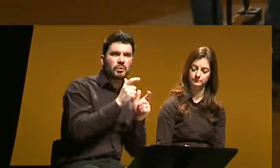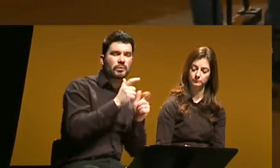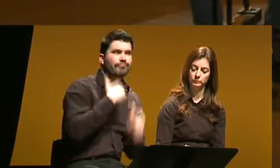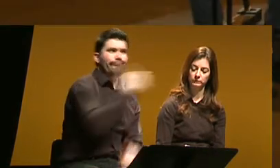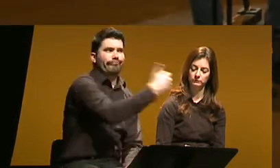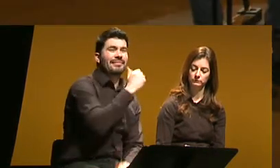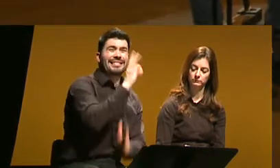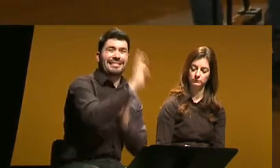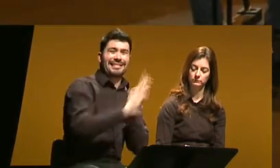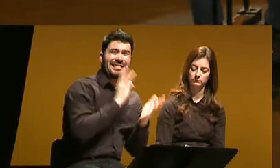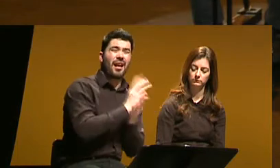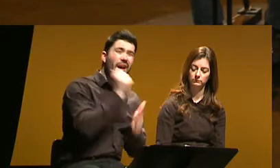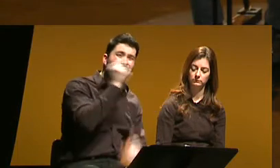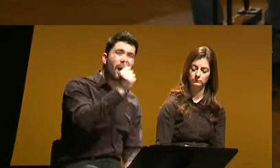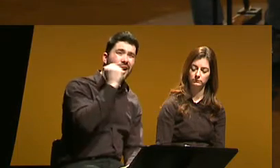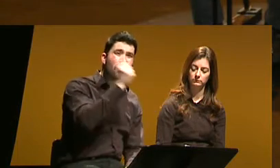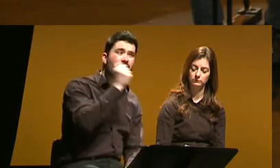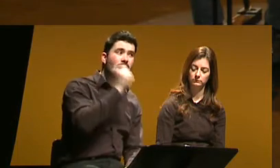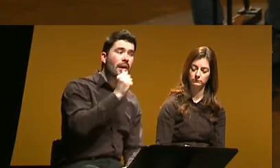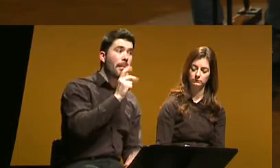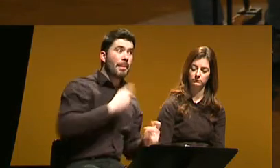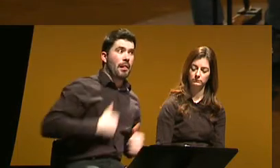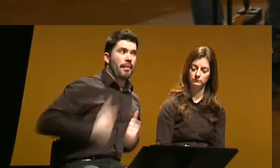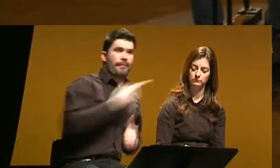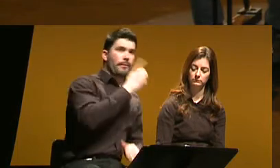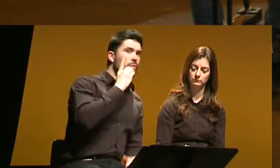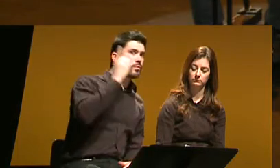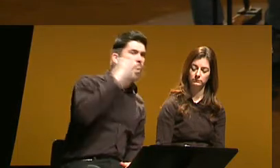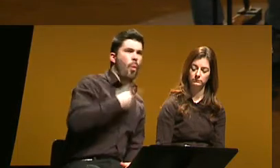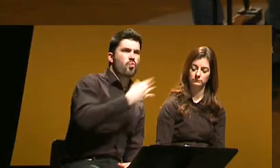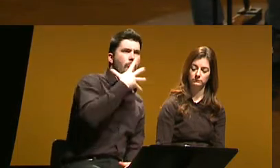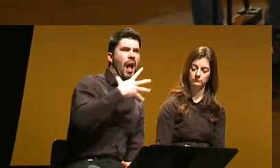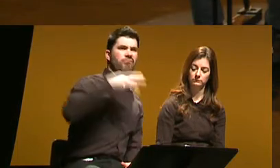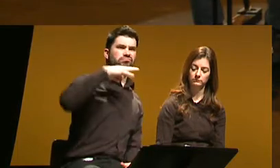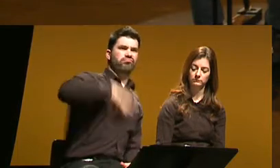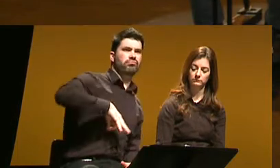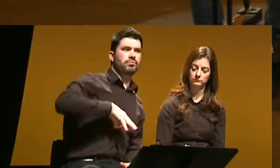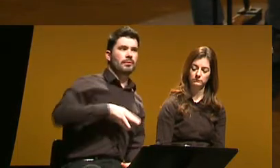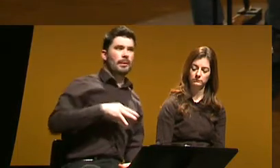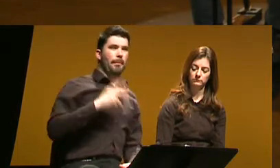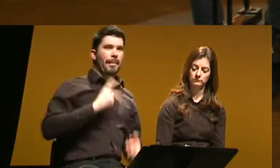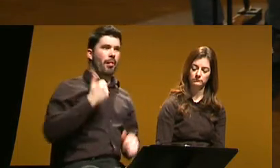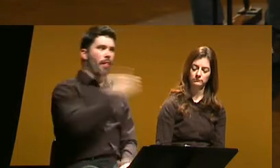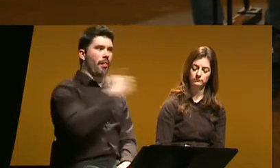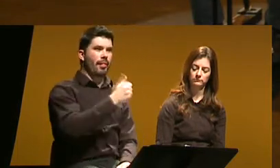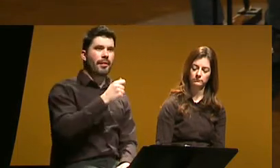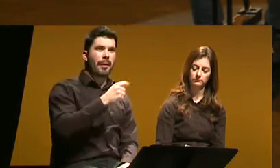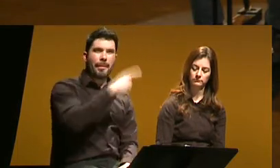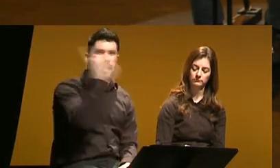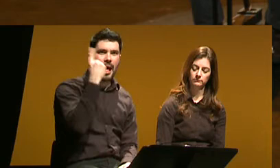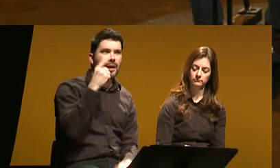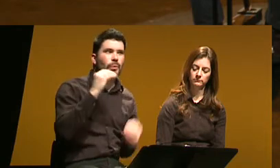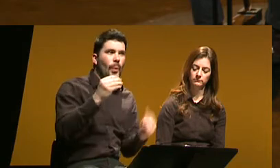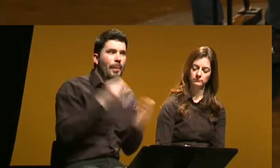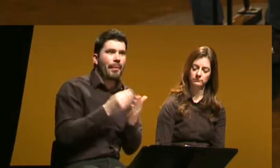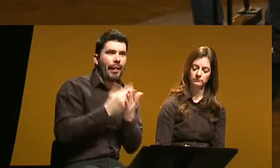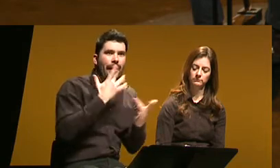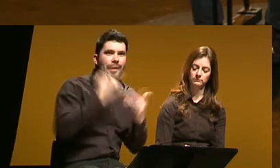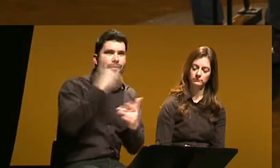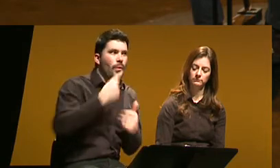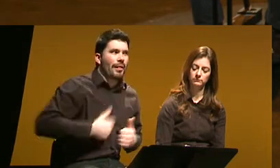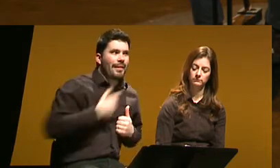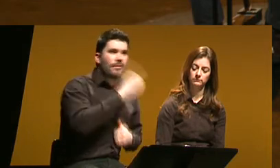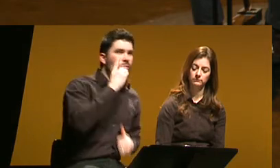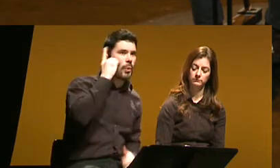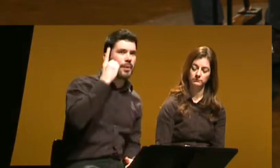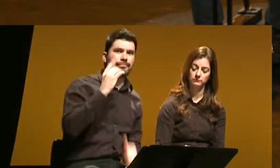day. All the on-campus kids are white and privileged. All the commuters are black. They don't have the money for on-campus housing, and neither do I.